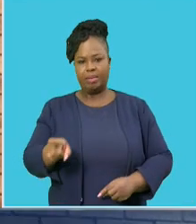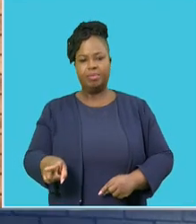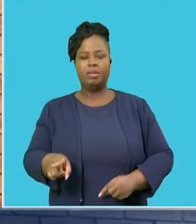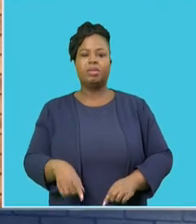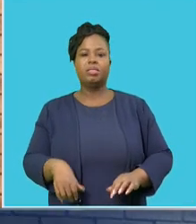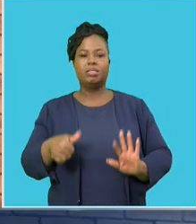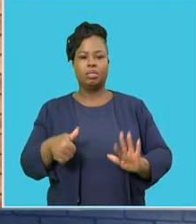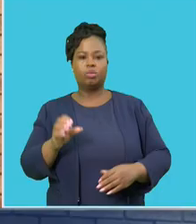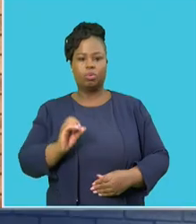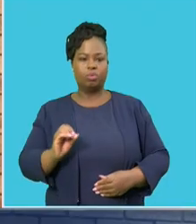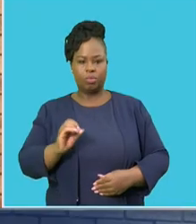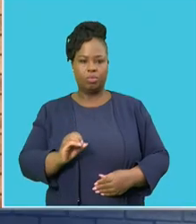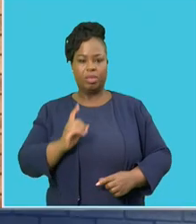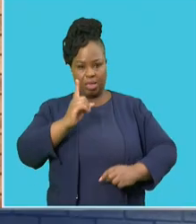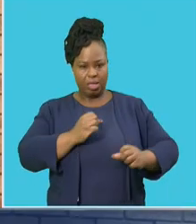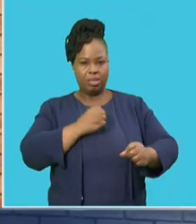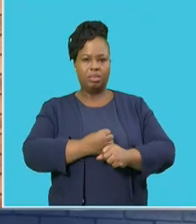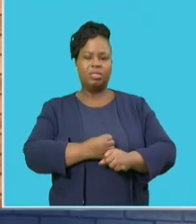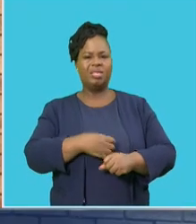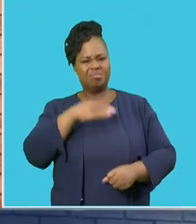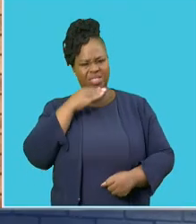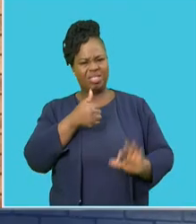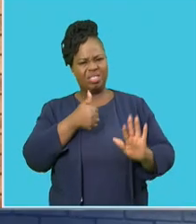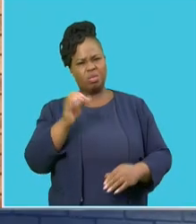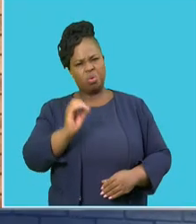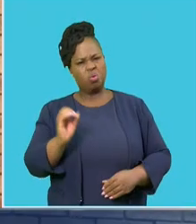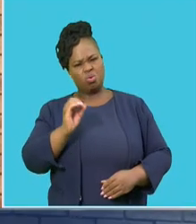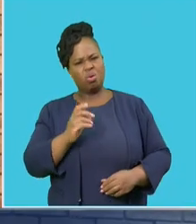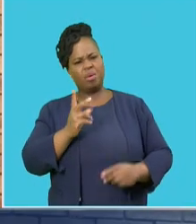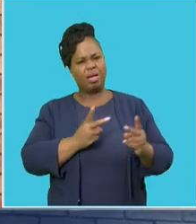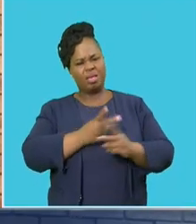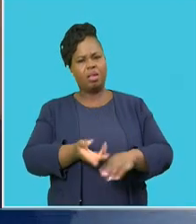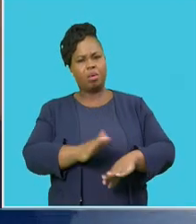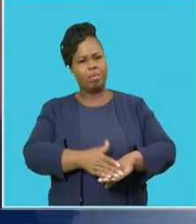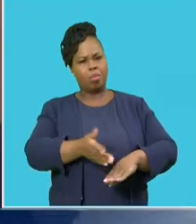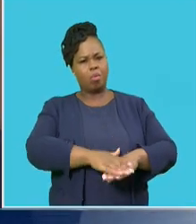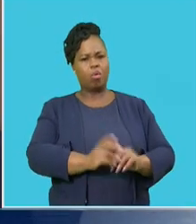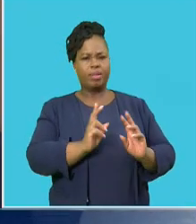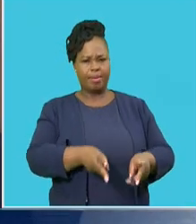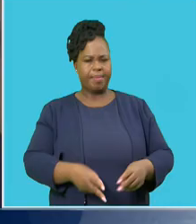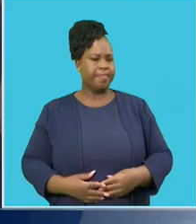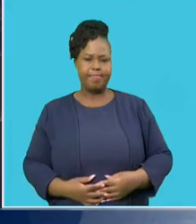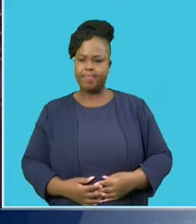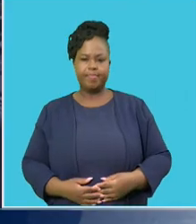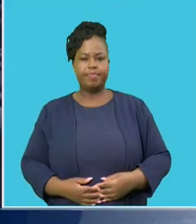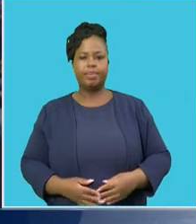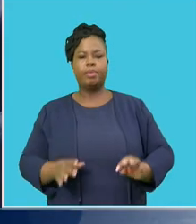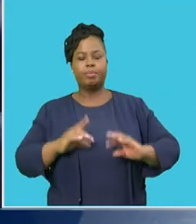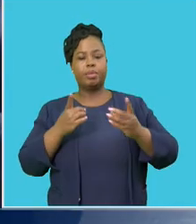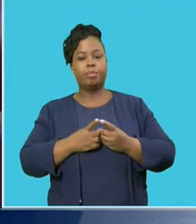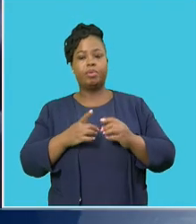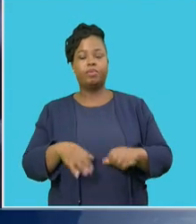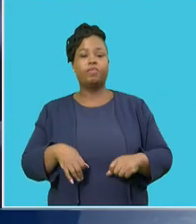october. Next year, nye 6 october. Gwela shaga abanya. Zuenza Njalo na mnyiwa angweze mpundes.